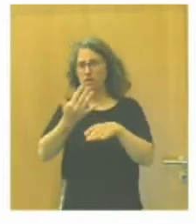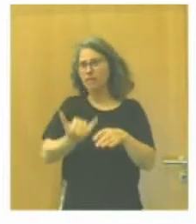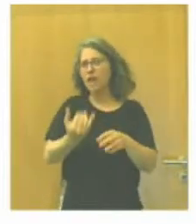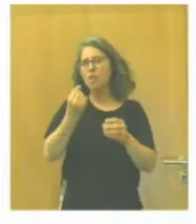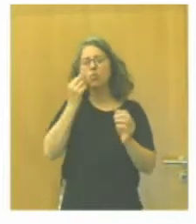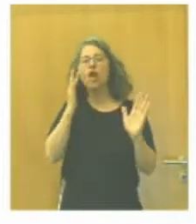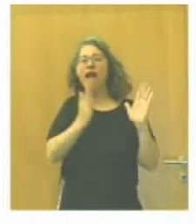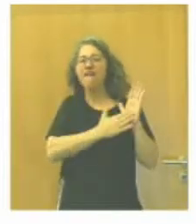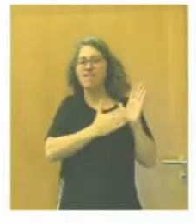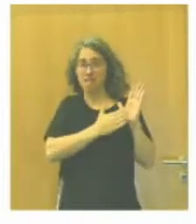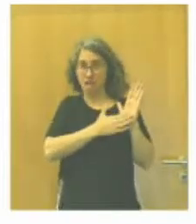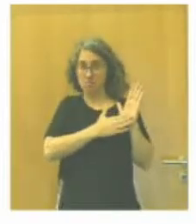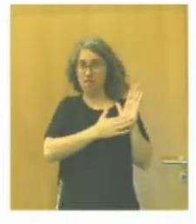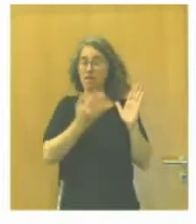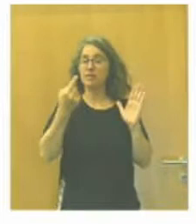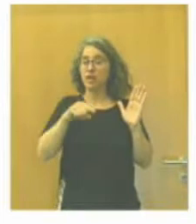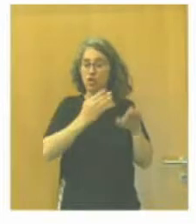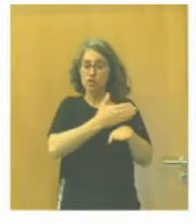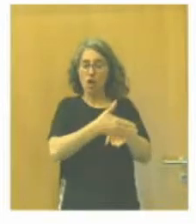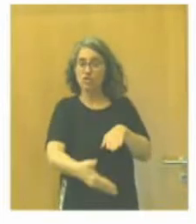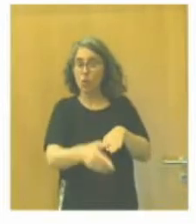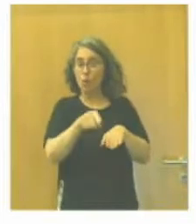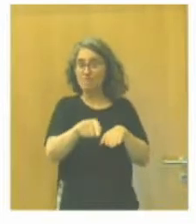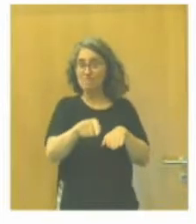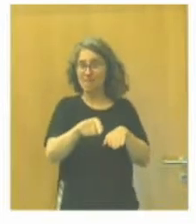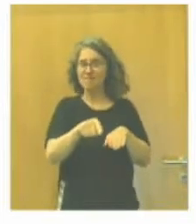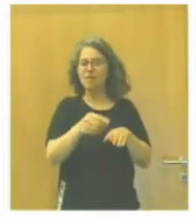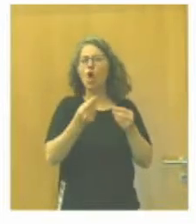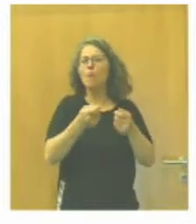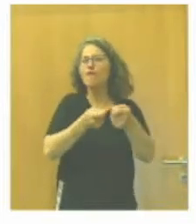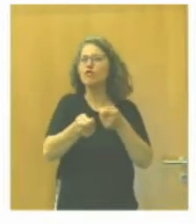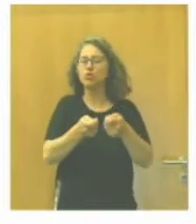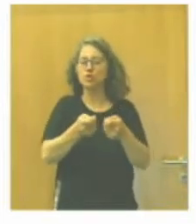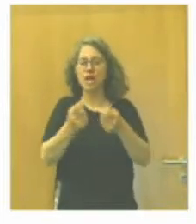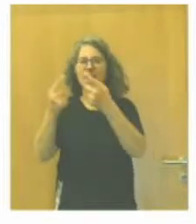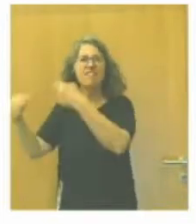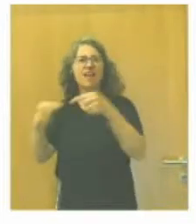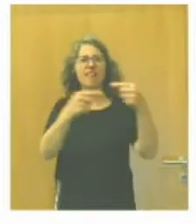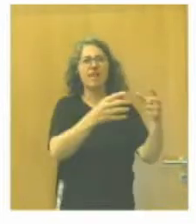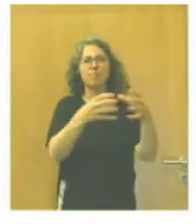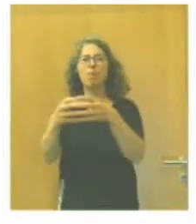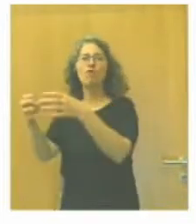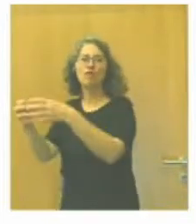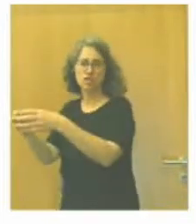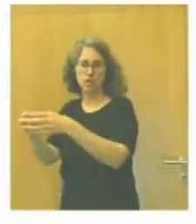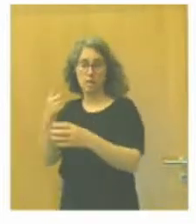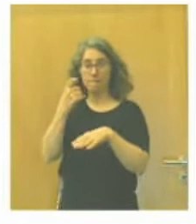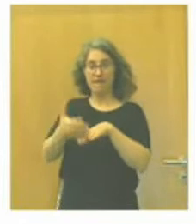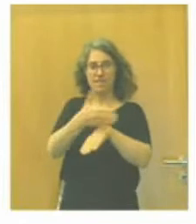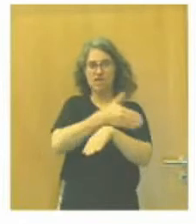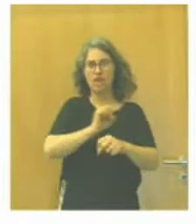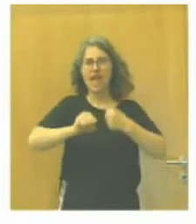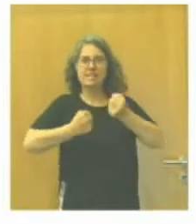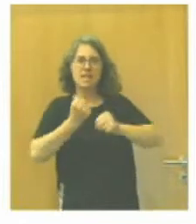effects in a range of populations. Universal prevention of anxiety and depression. This is in the school,